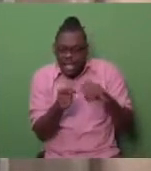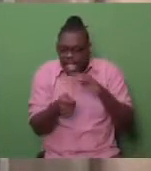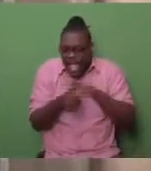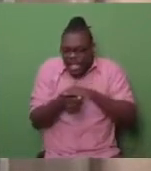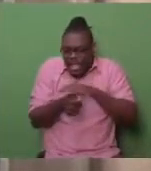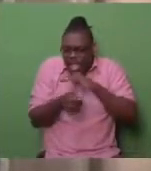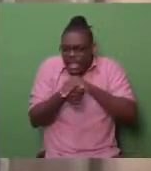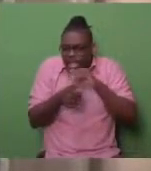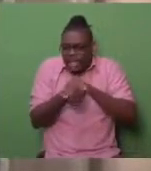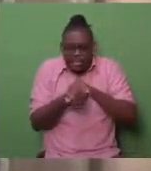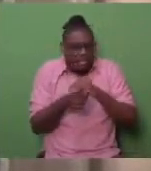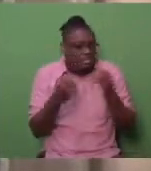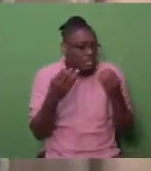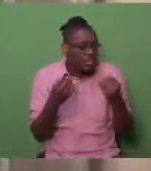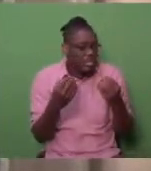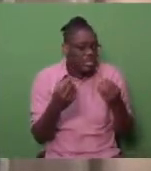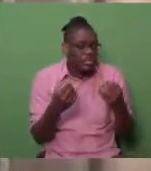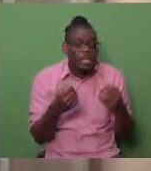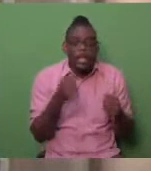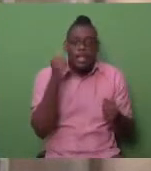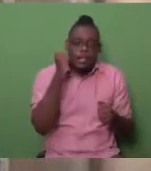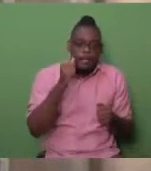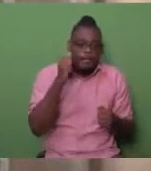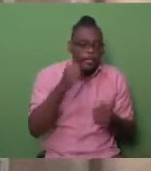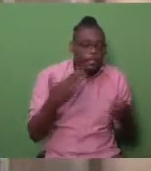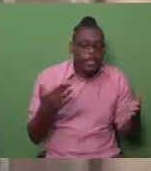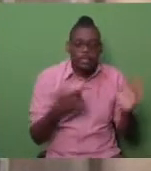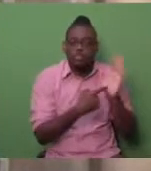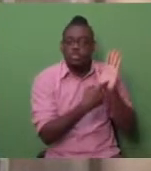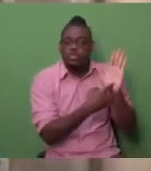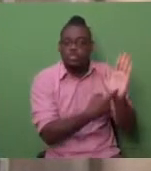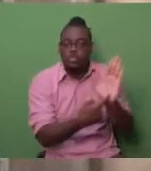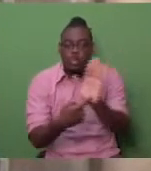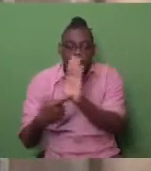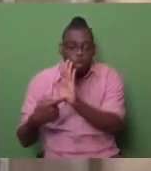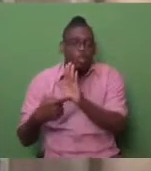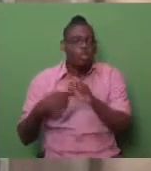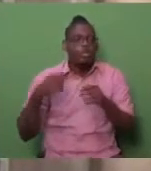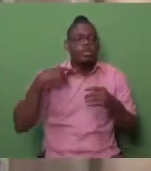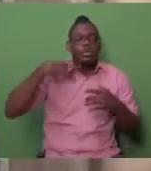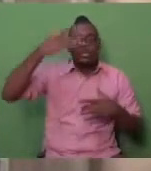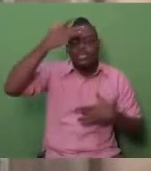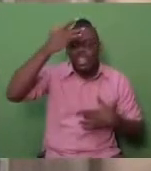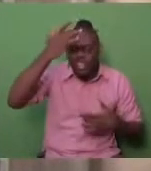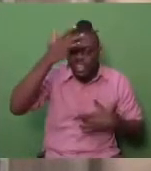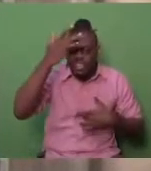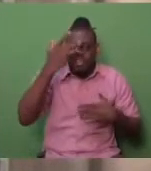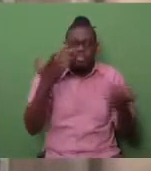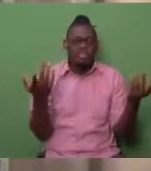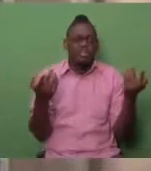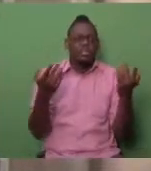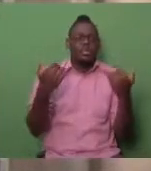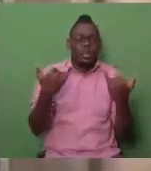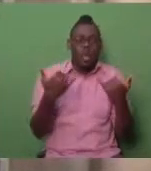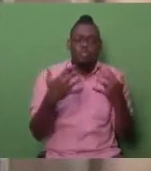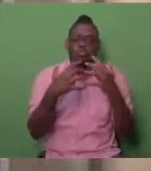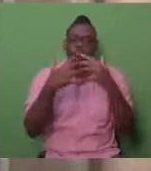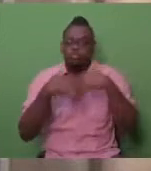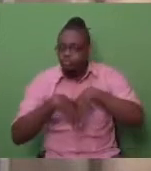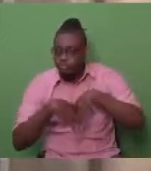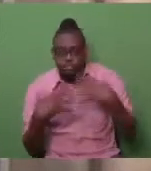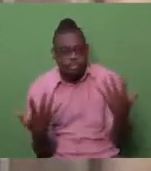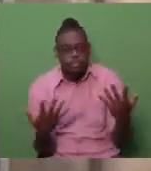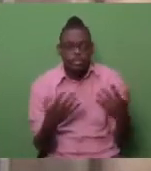economy. Imagine a review of the economy. They actually printed these words, and I quote, and